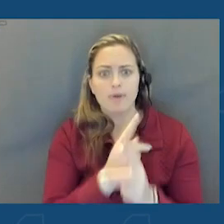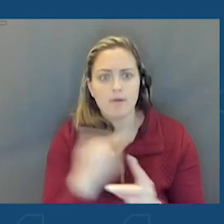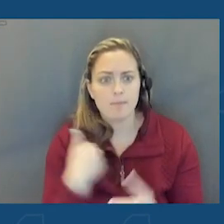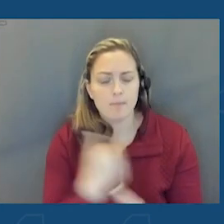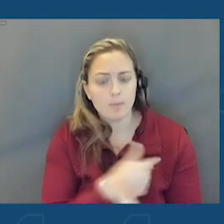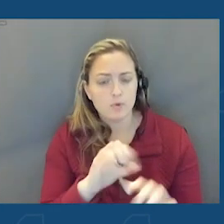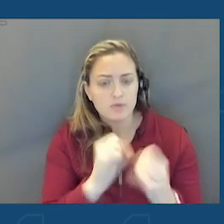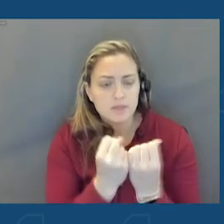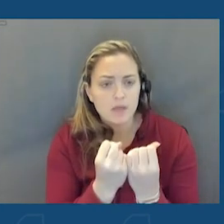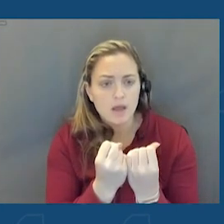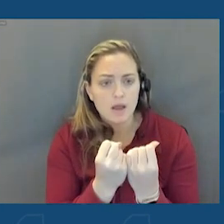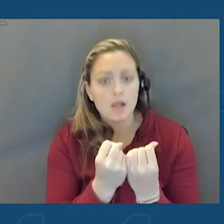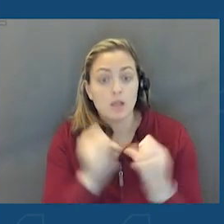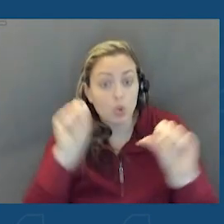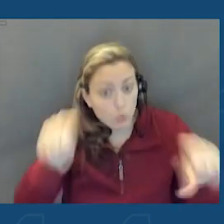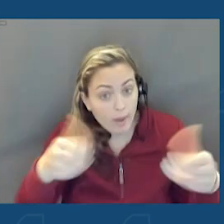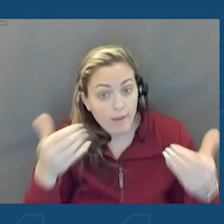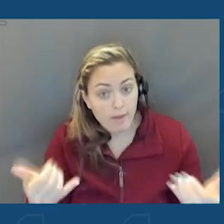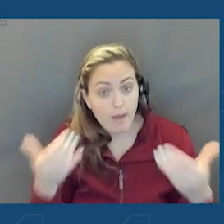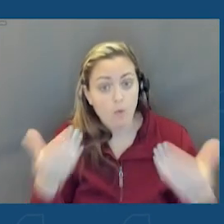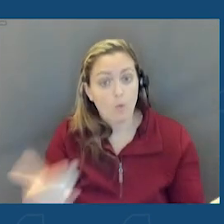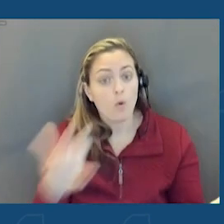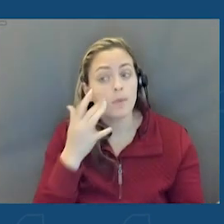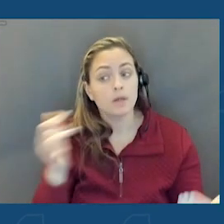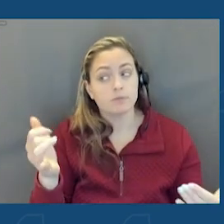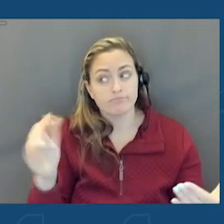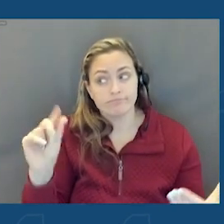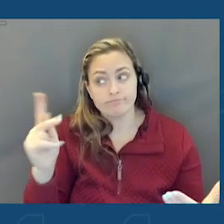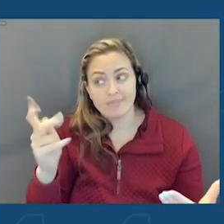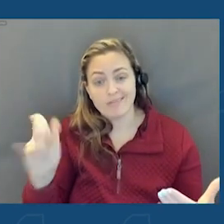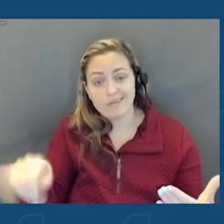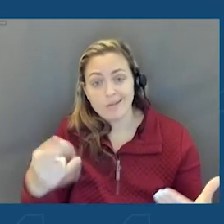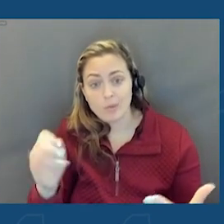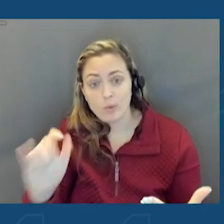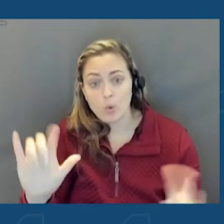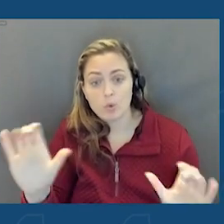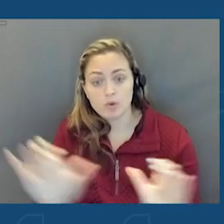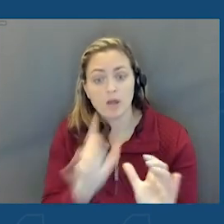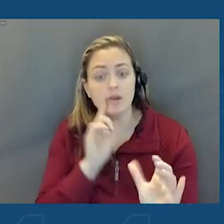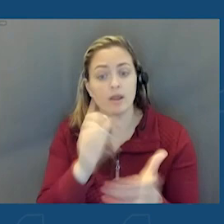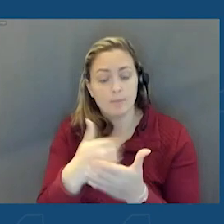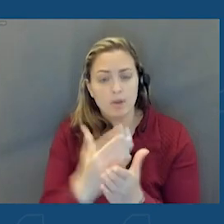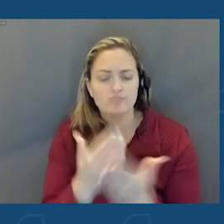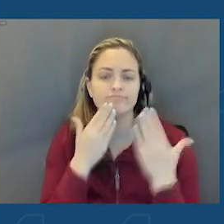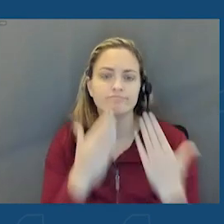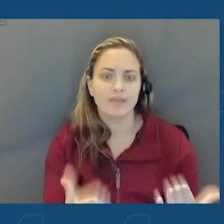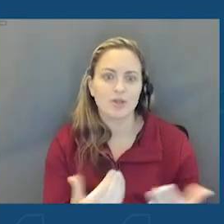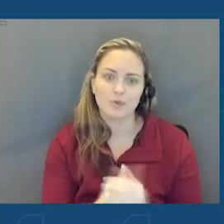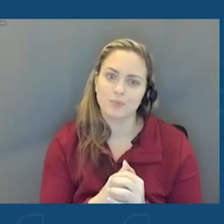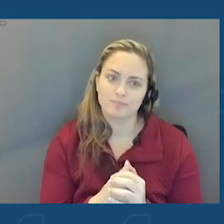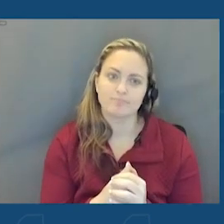They can now because of what Governor Hochul has put forward in her budget, and we thank you for that, Governor.